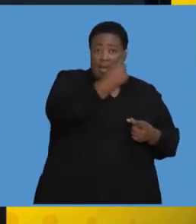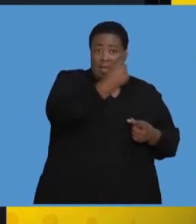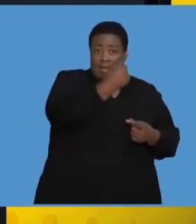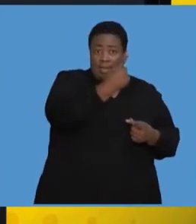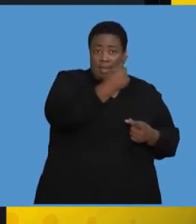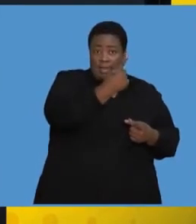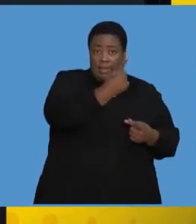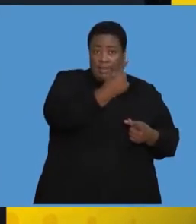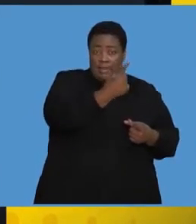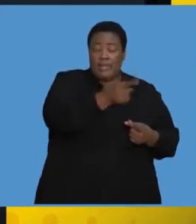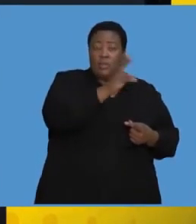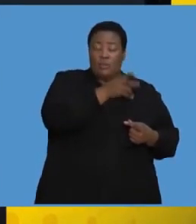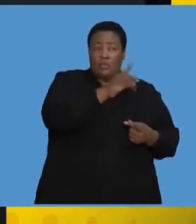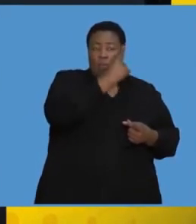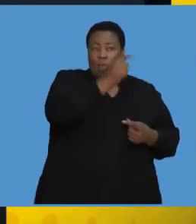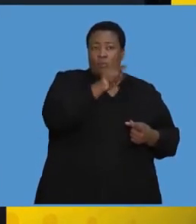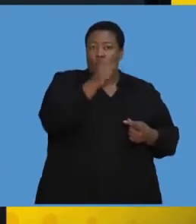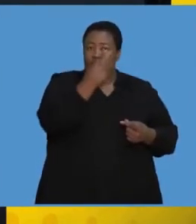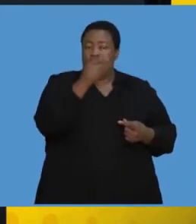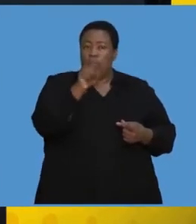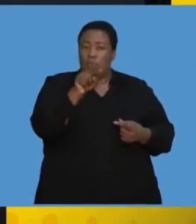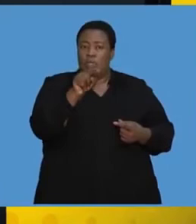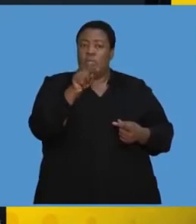question 1, especially in question